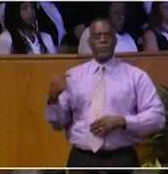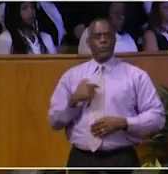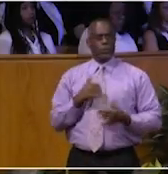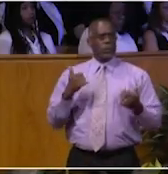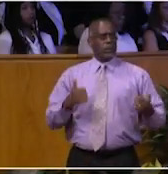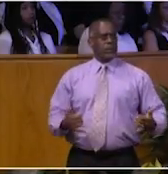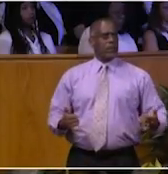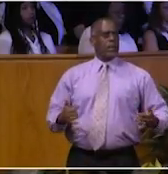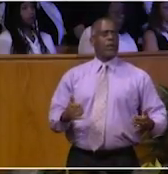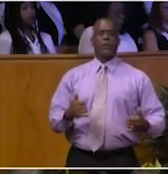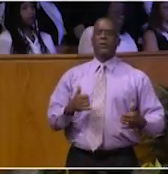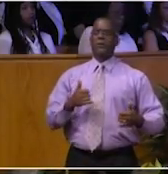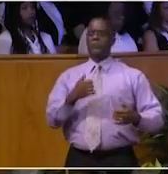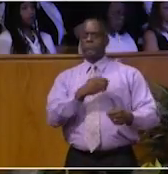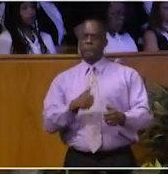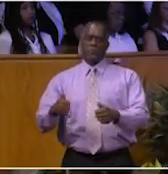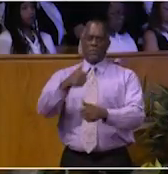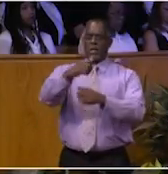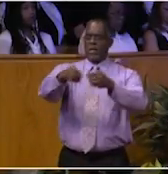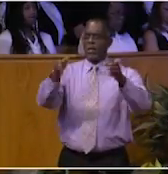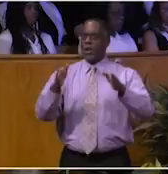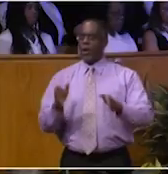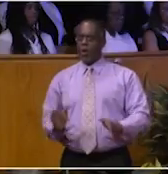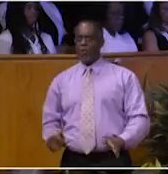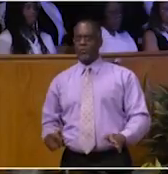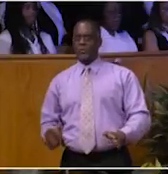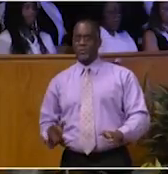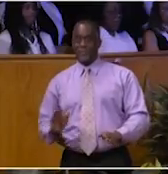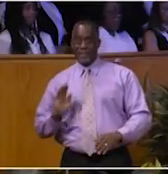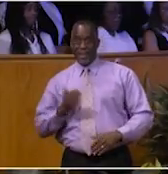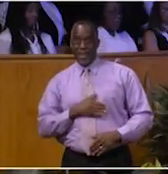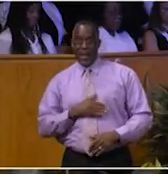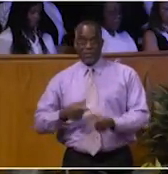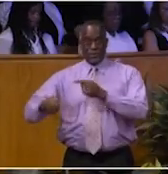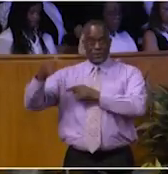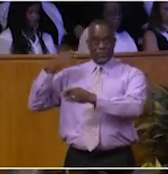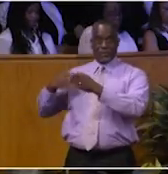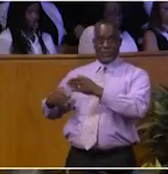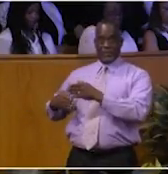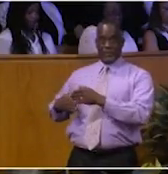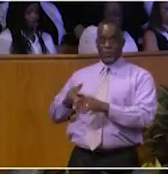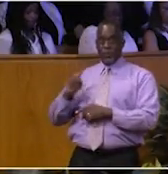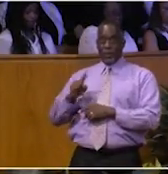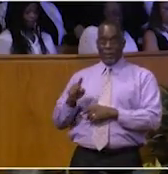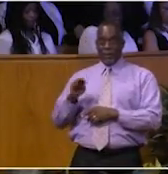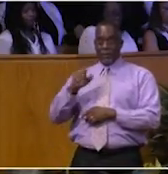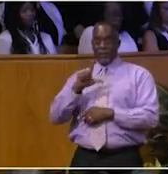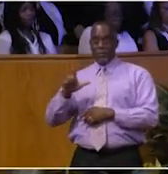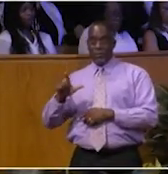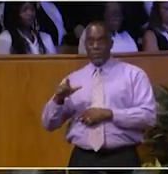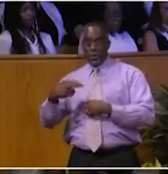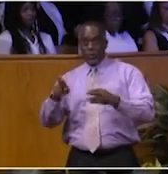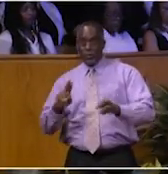when our parents could only sit in mail rooms. This generation